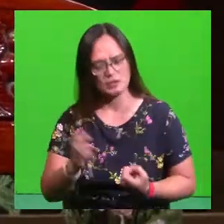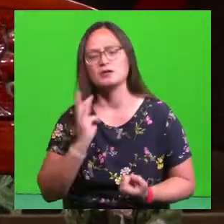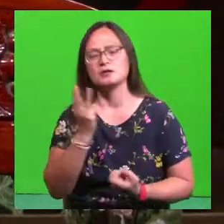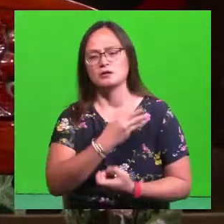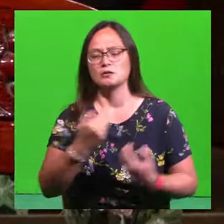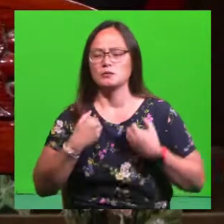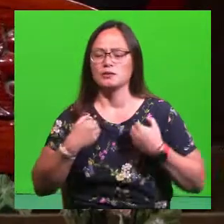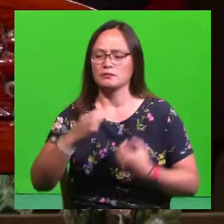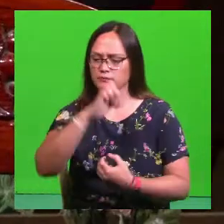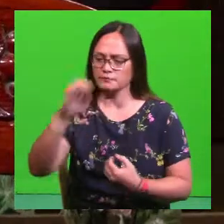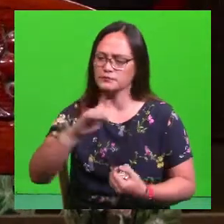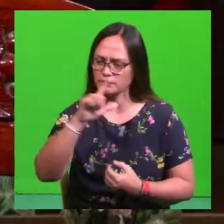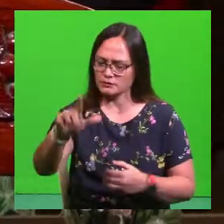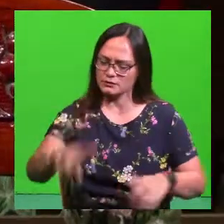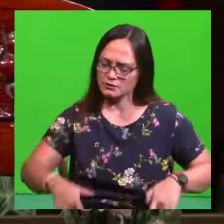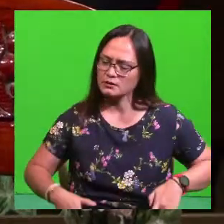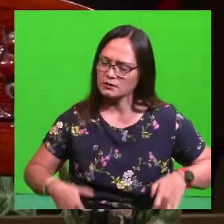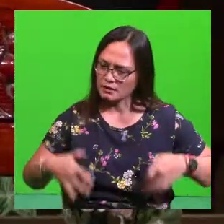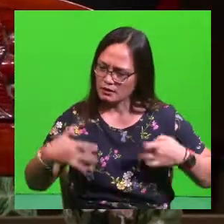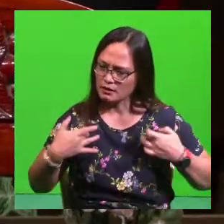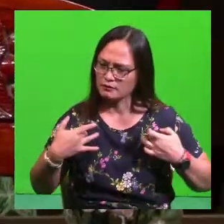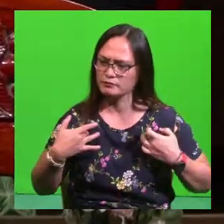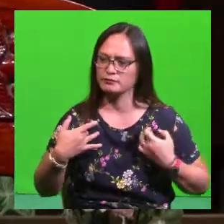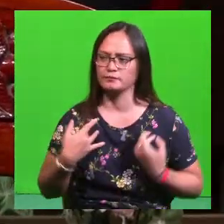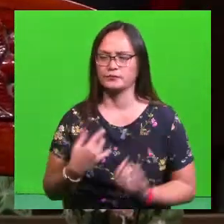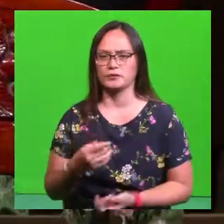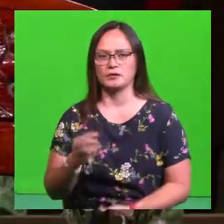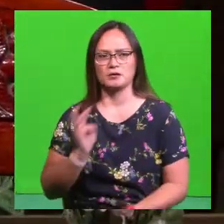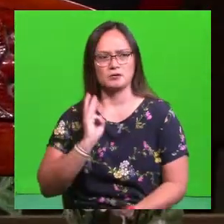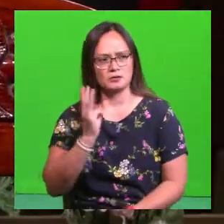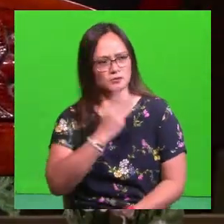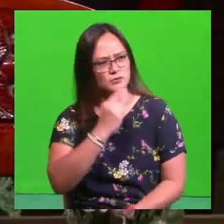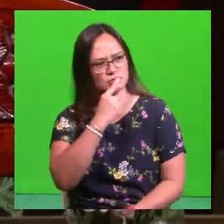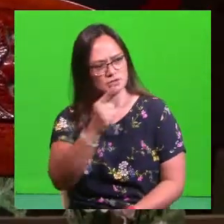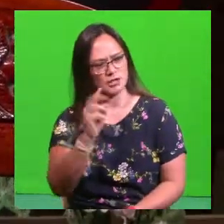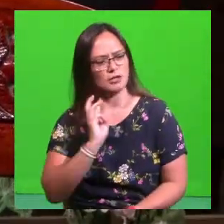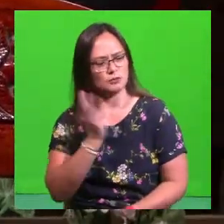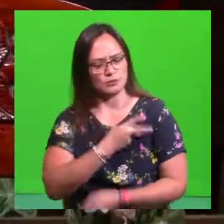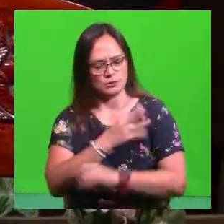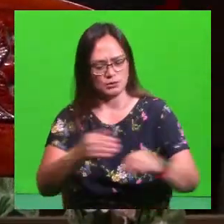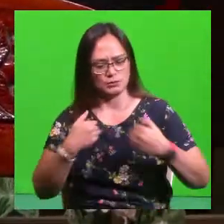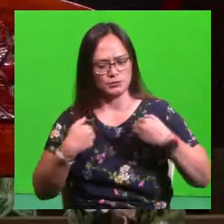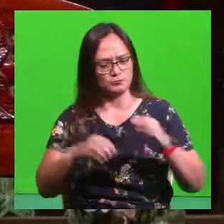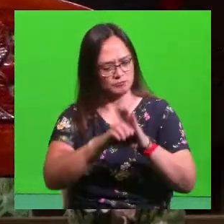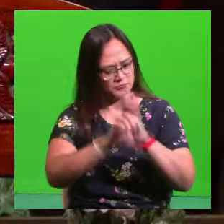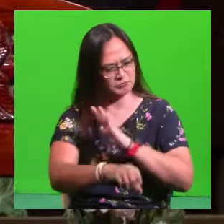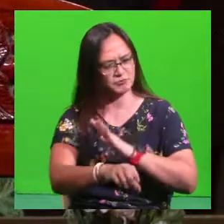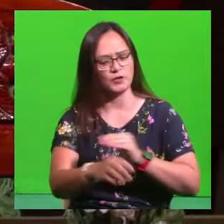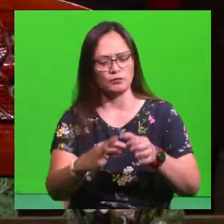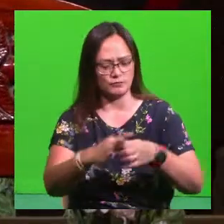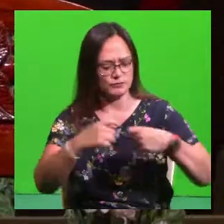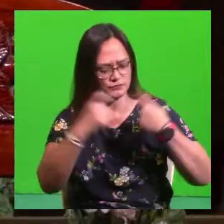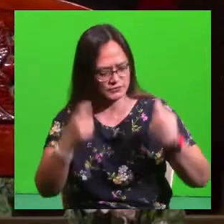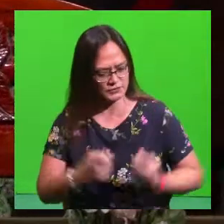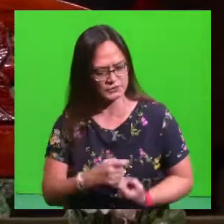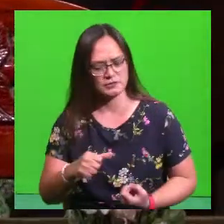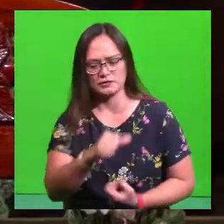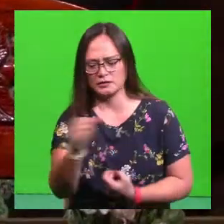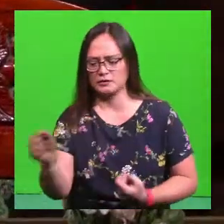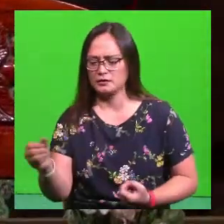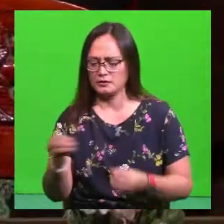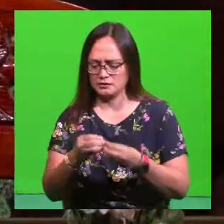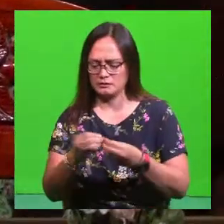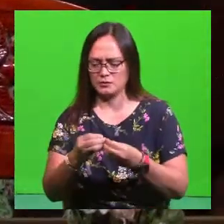saying we don't have condemnation anymore. We're not just saying Christ is in us. We're saying,